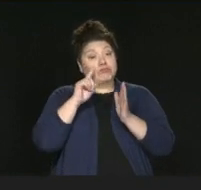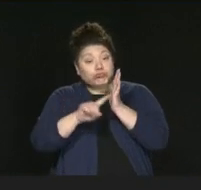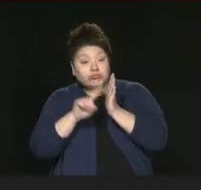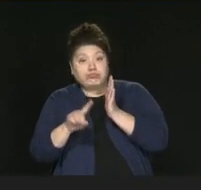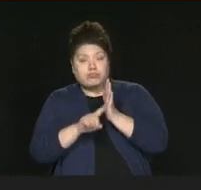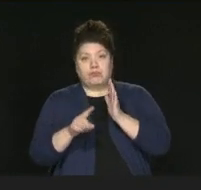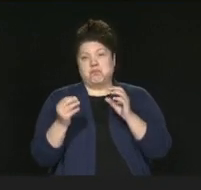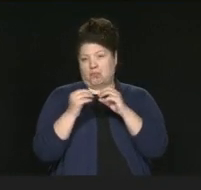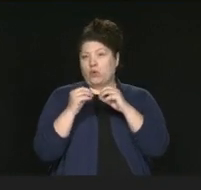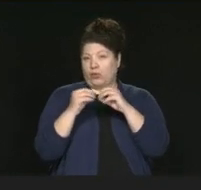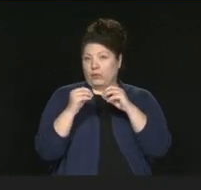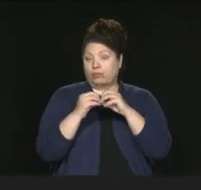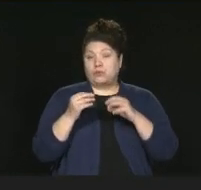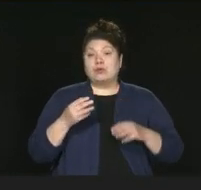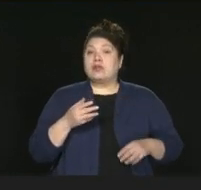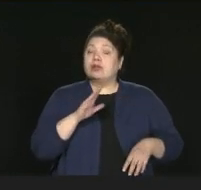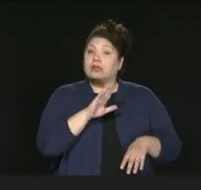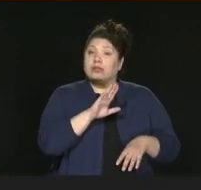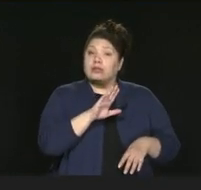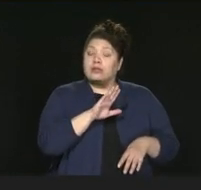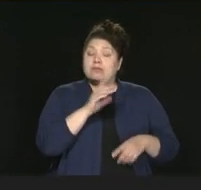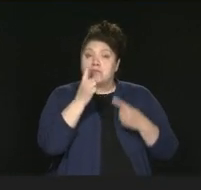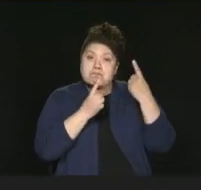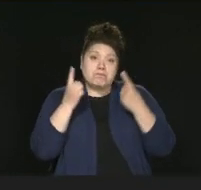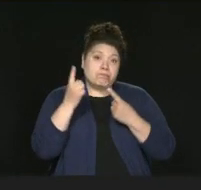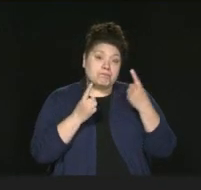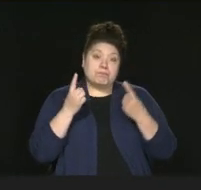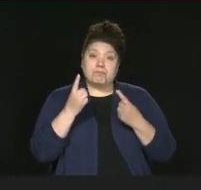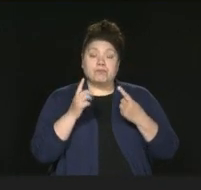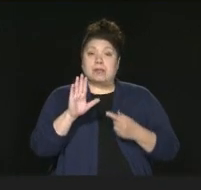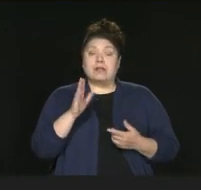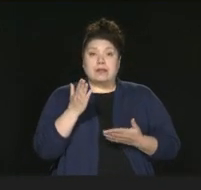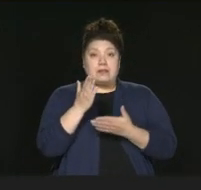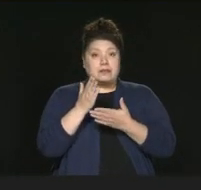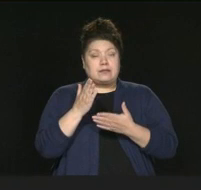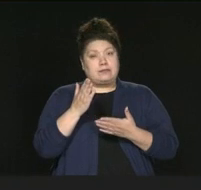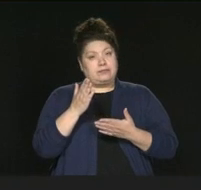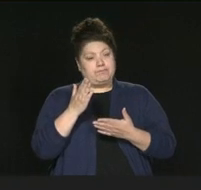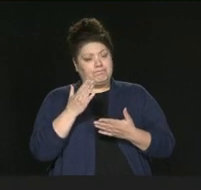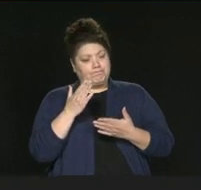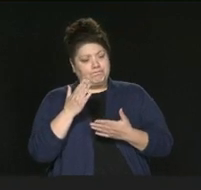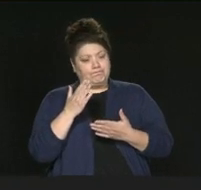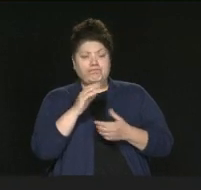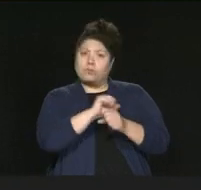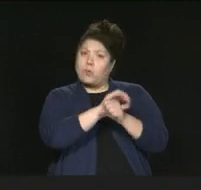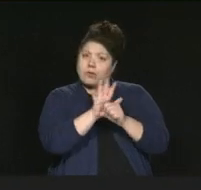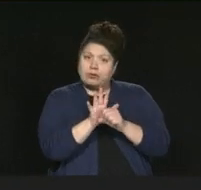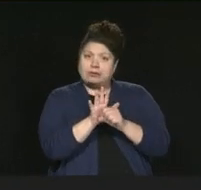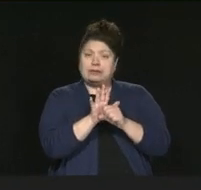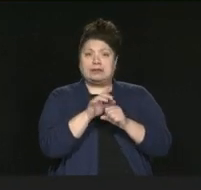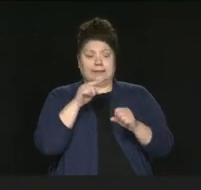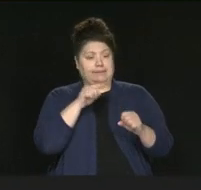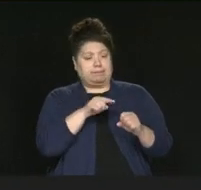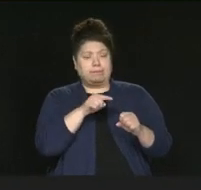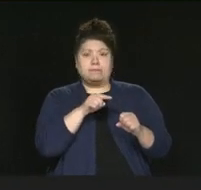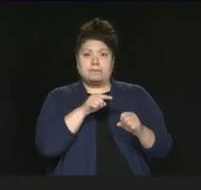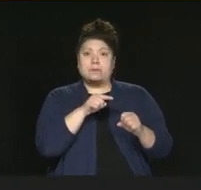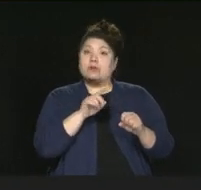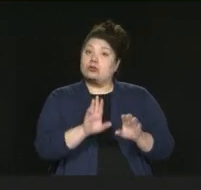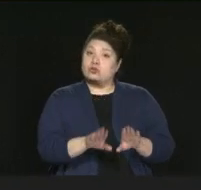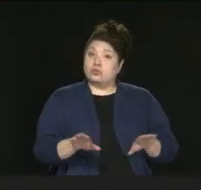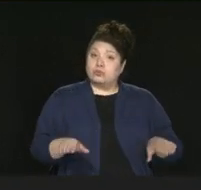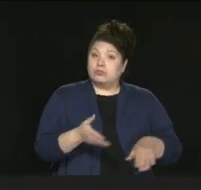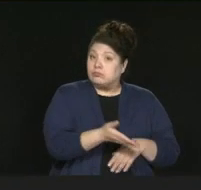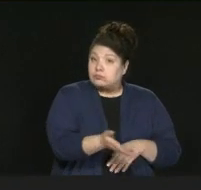important questions, I think, related to COVID-19 is the role of kids in transmission. And